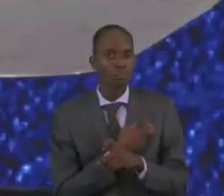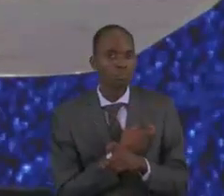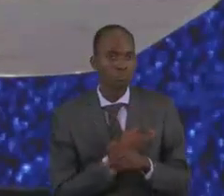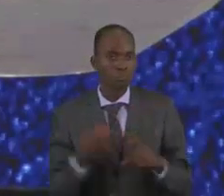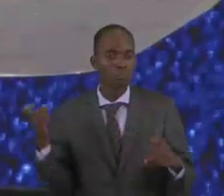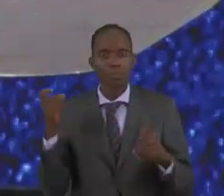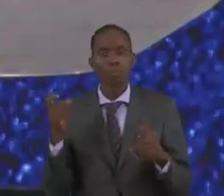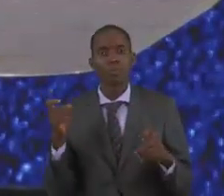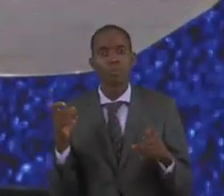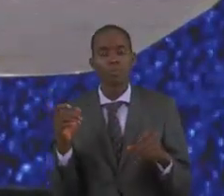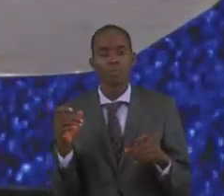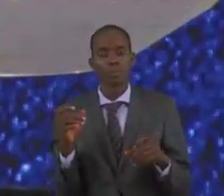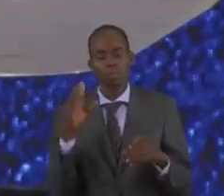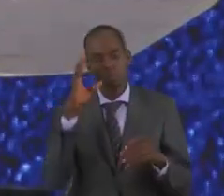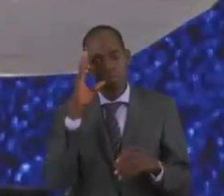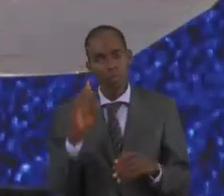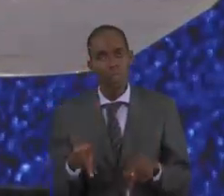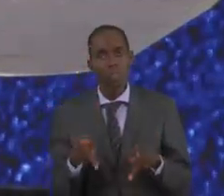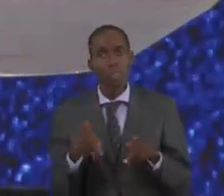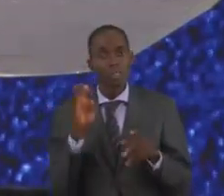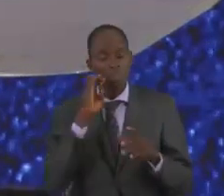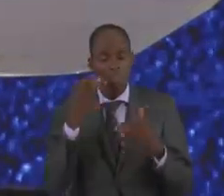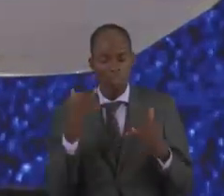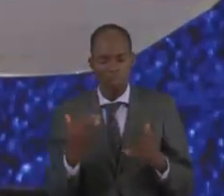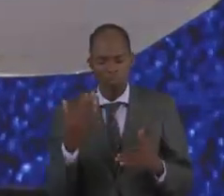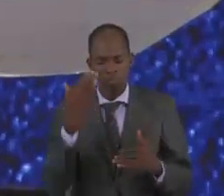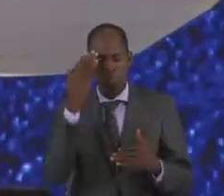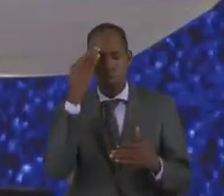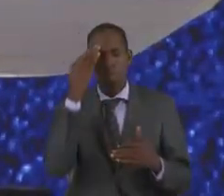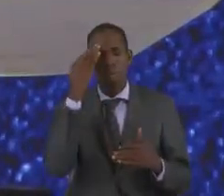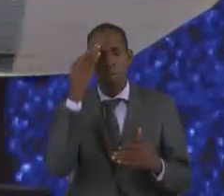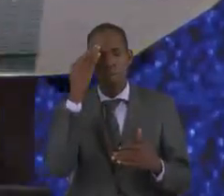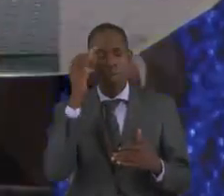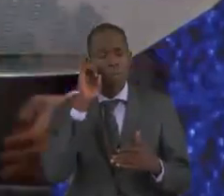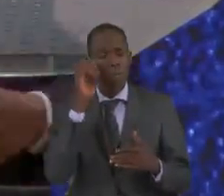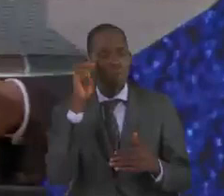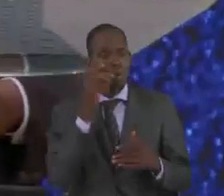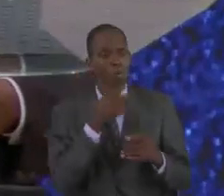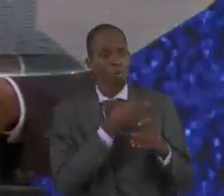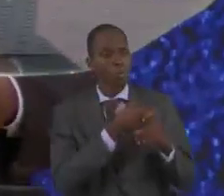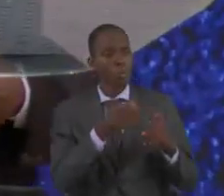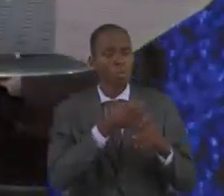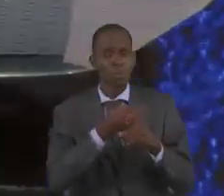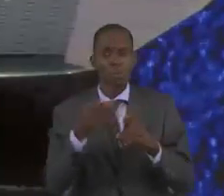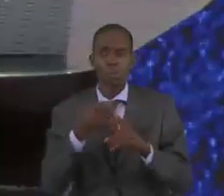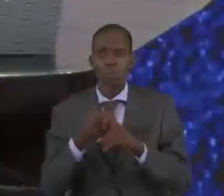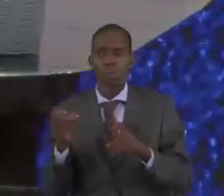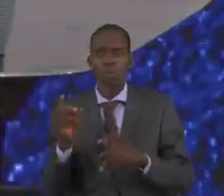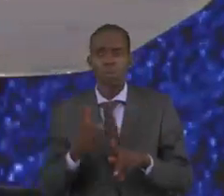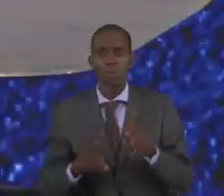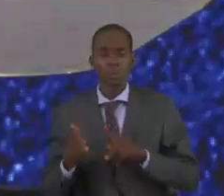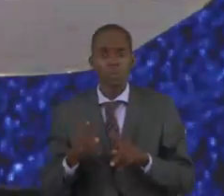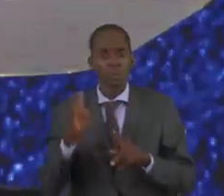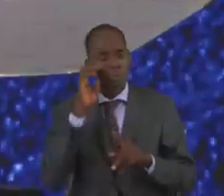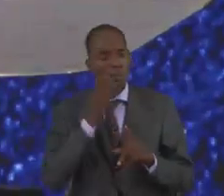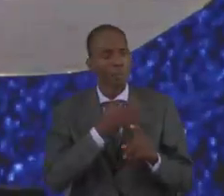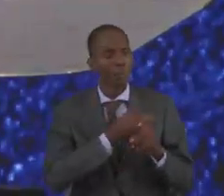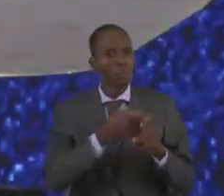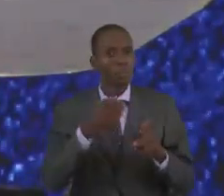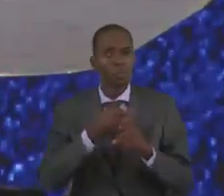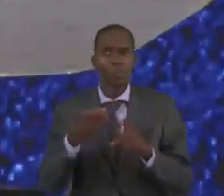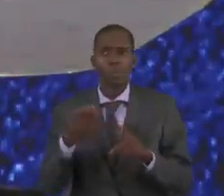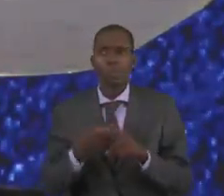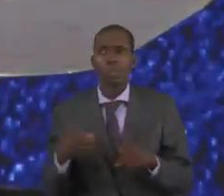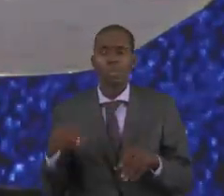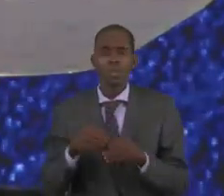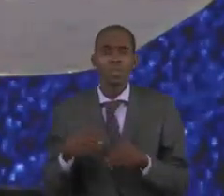injurious person. He now realized he was injuring people. He injured them in